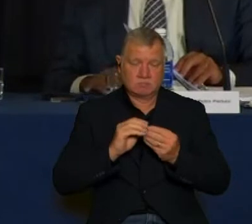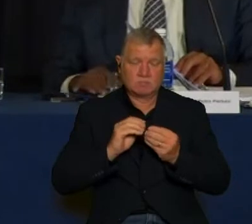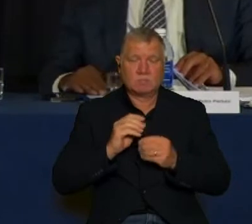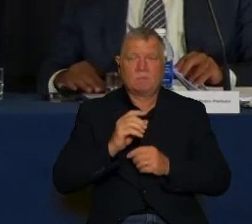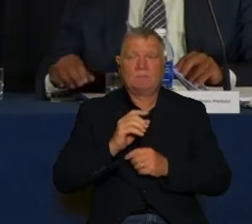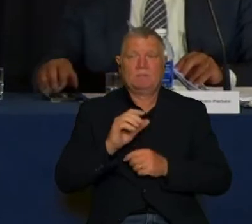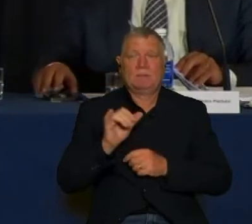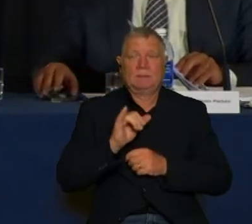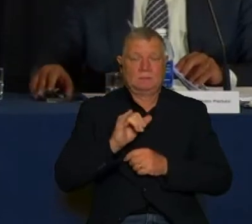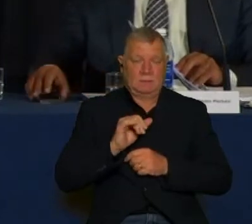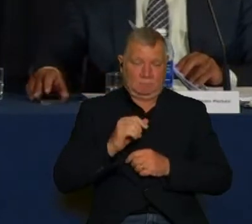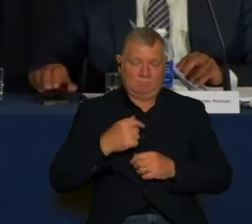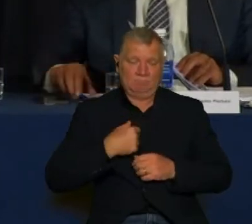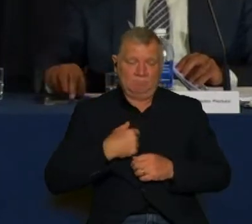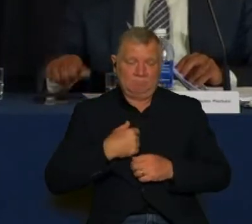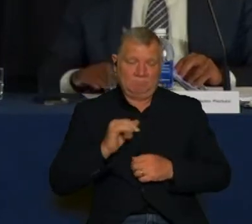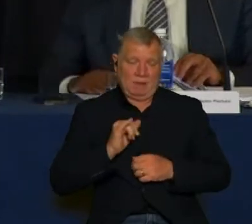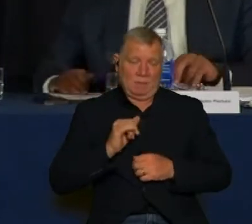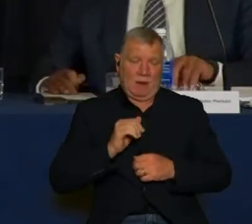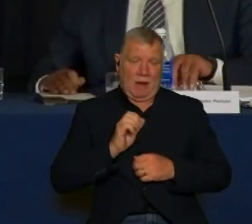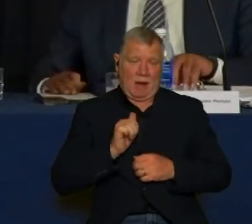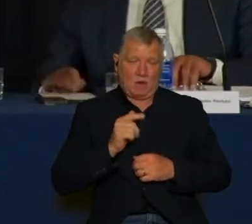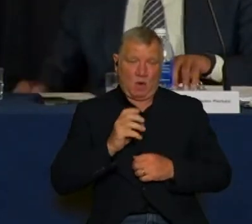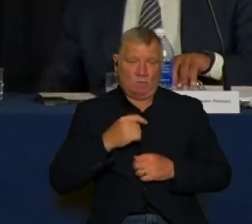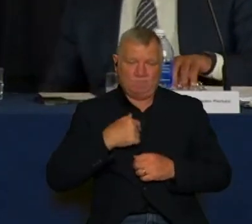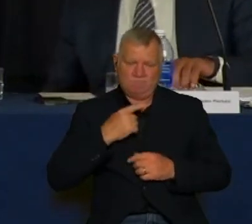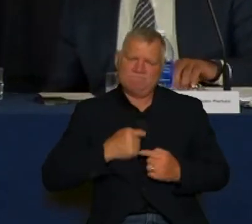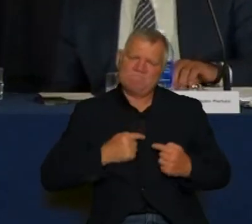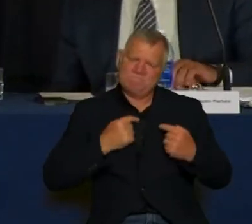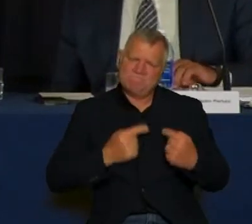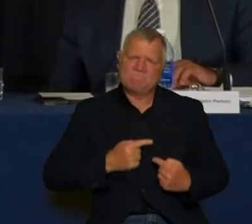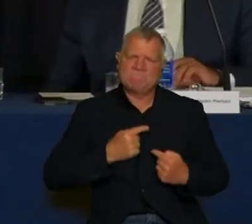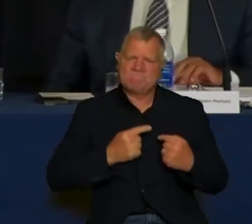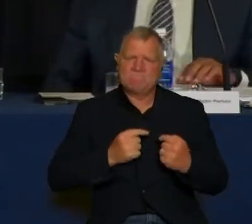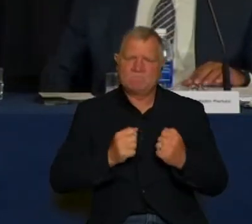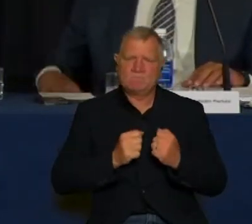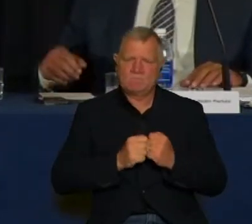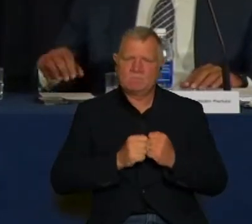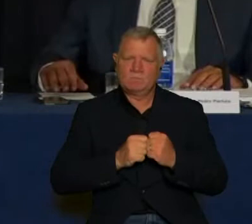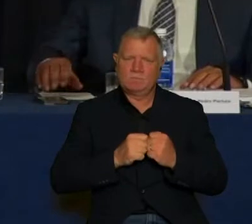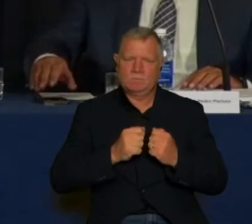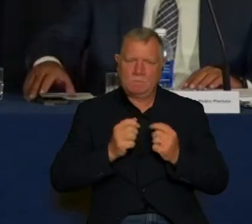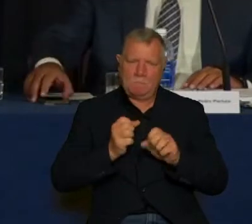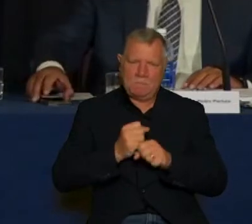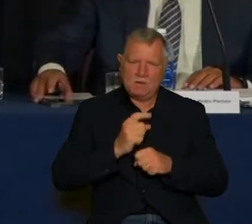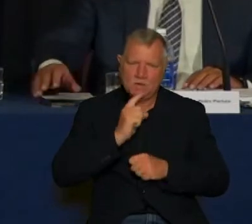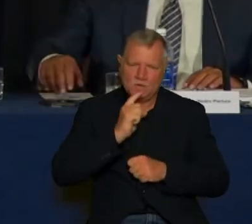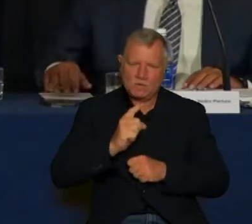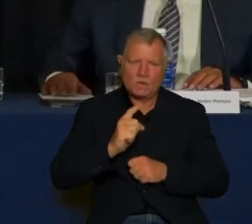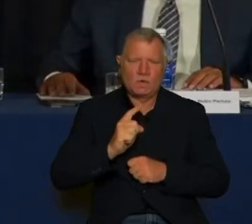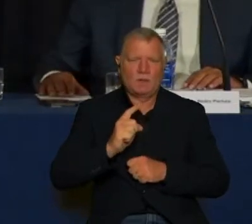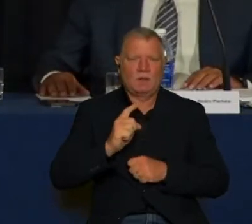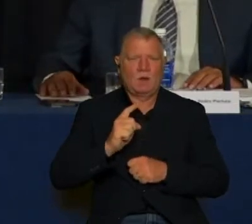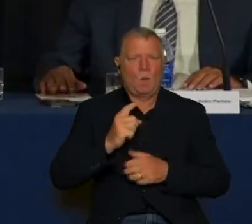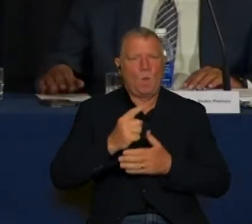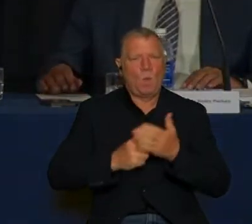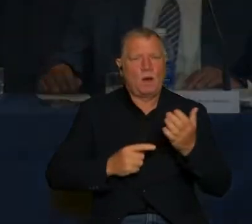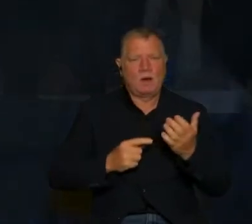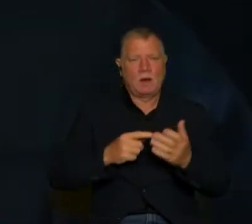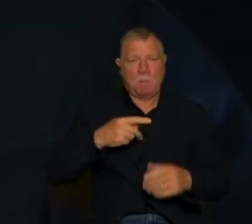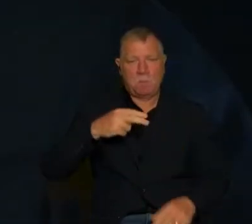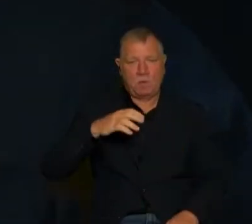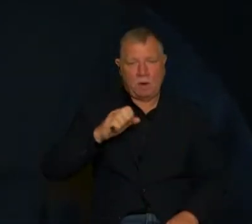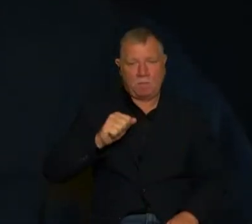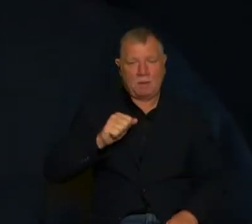comments. Like Antonio, I am fighting as hard as I can to ensure that what